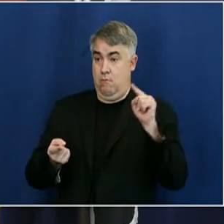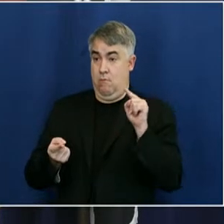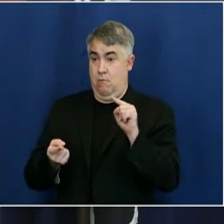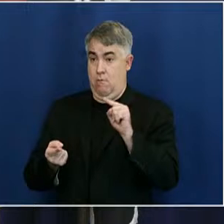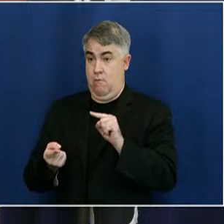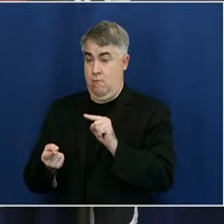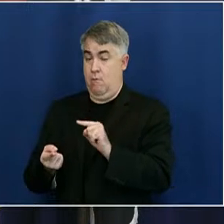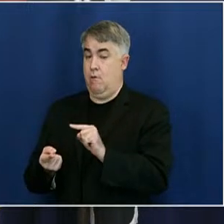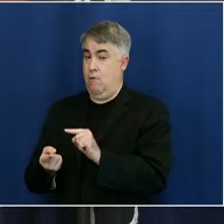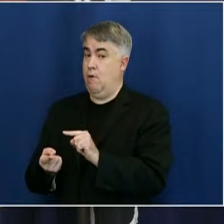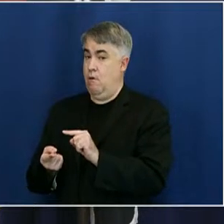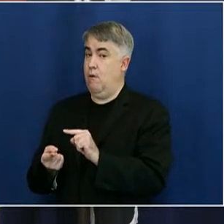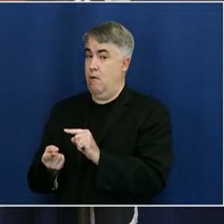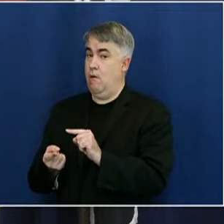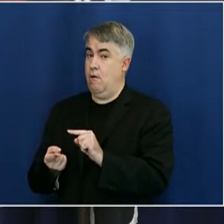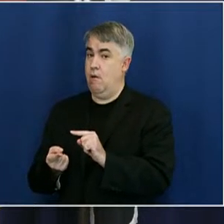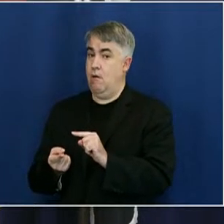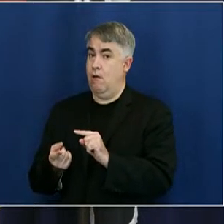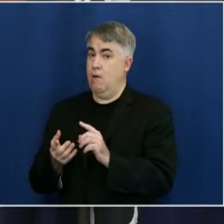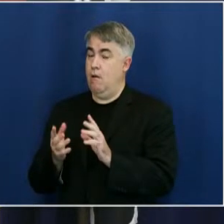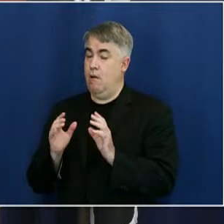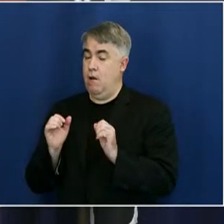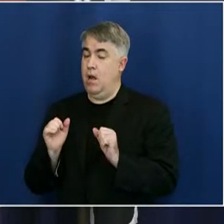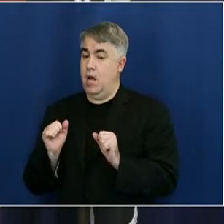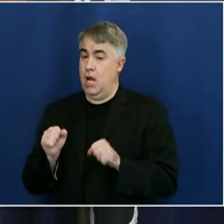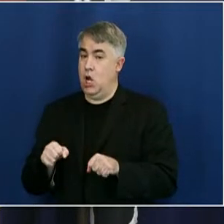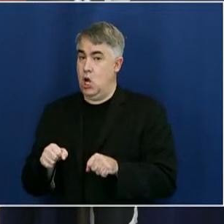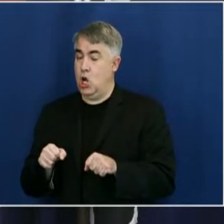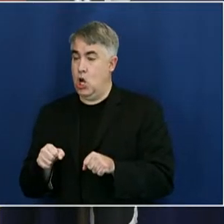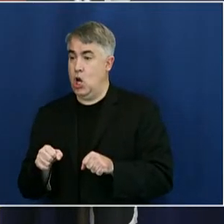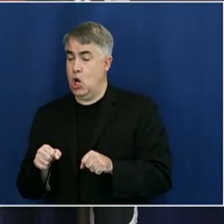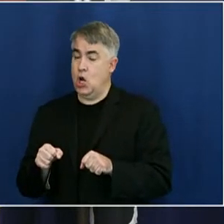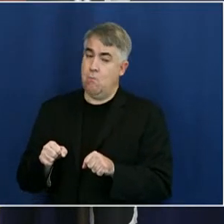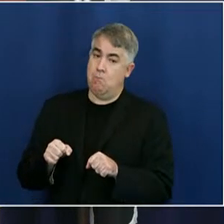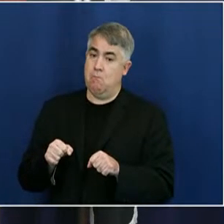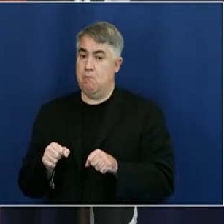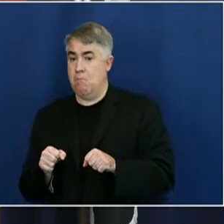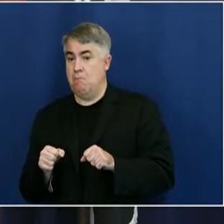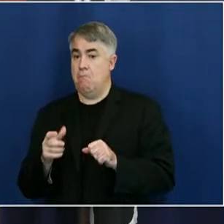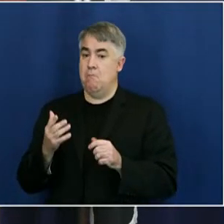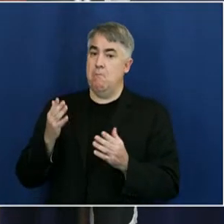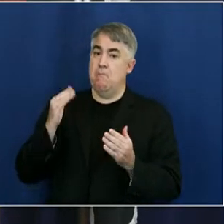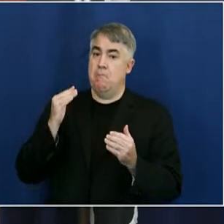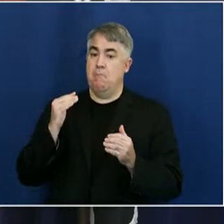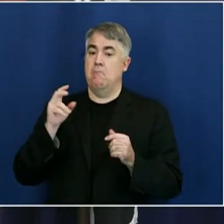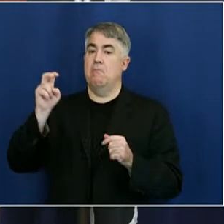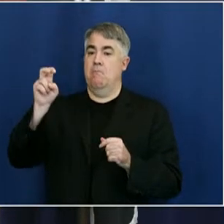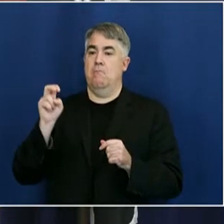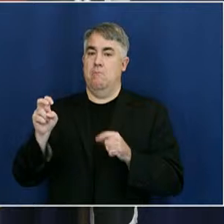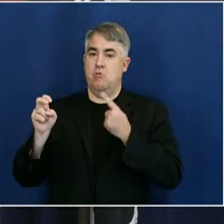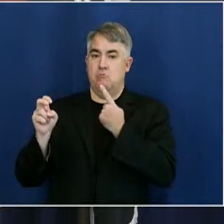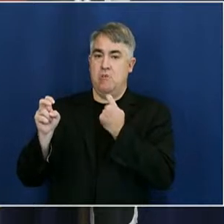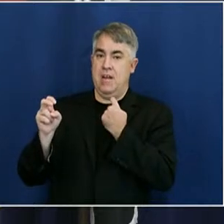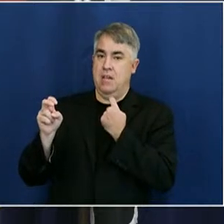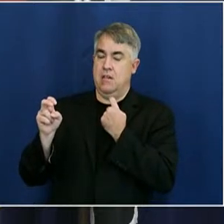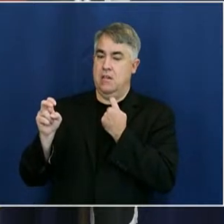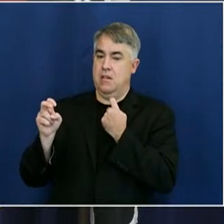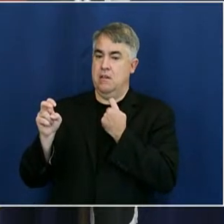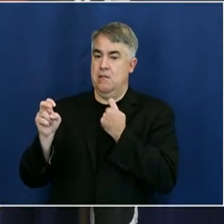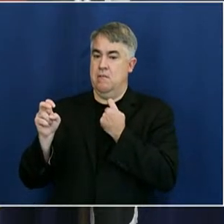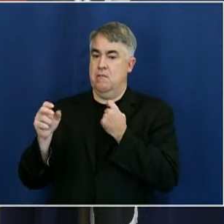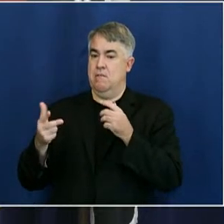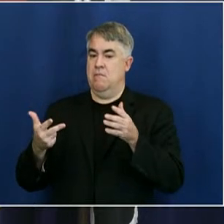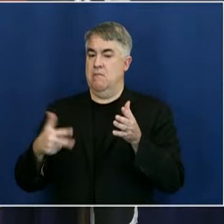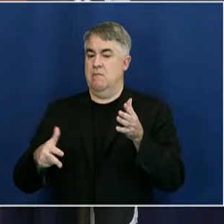pattern that we are achieving, we could, that we've been seeing, we could expect to be in the red tier in a couple of weeks. But